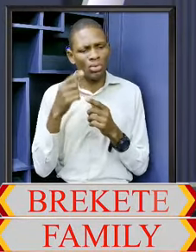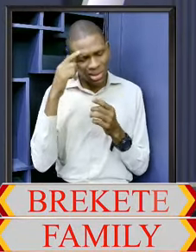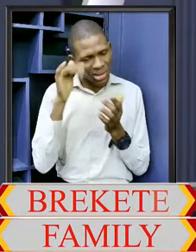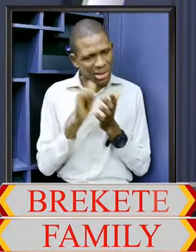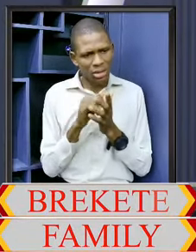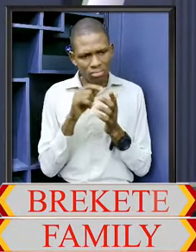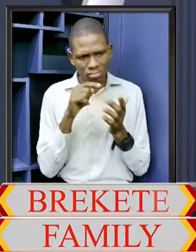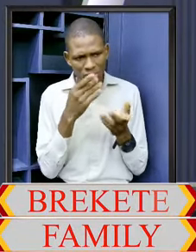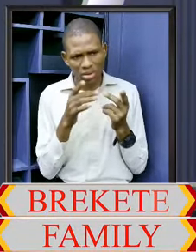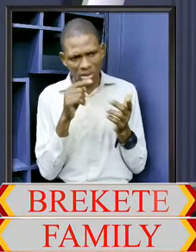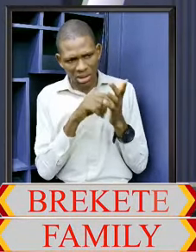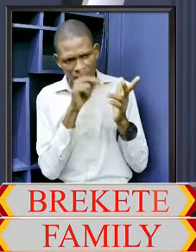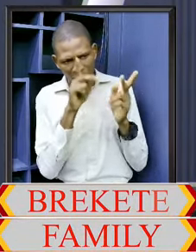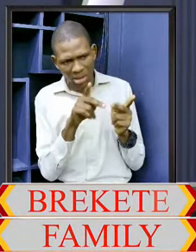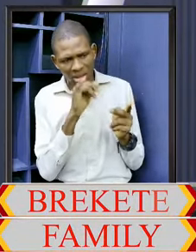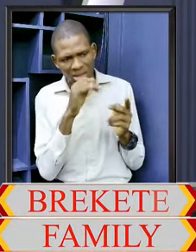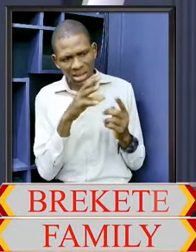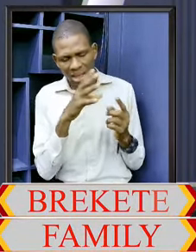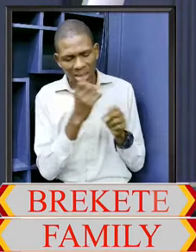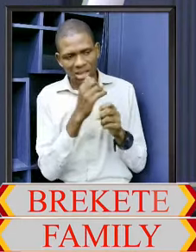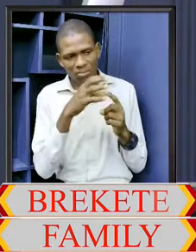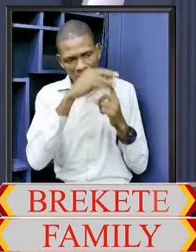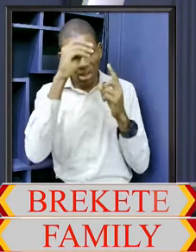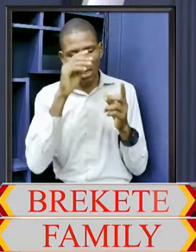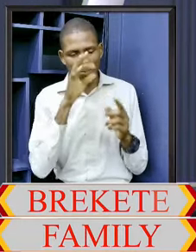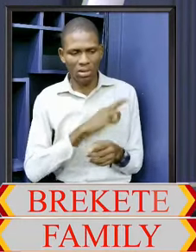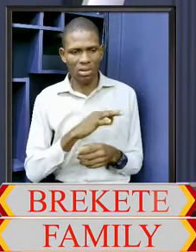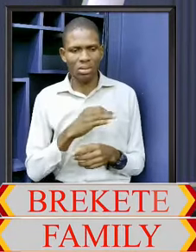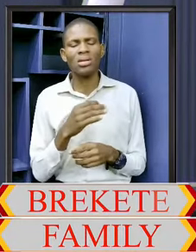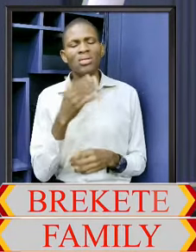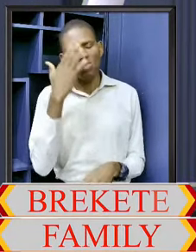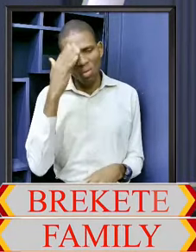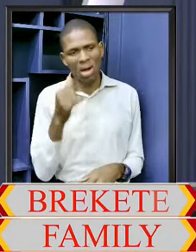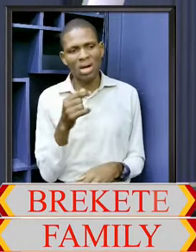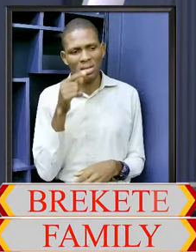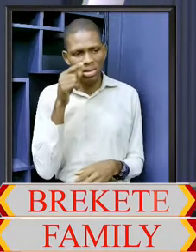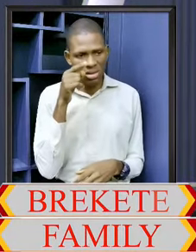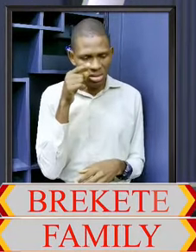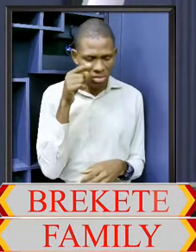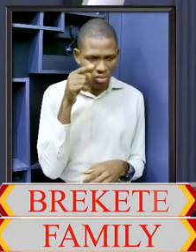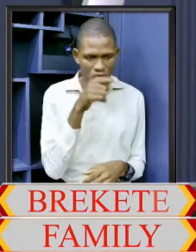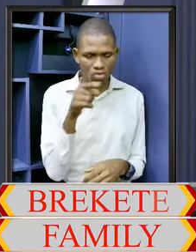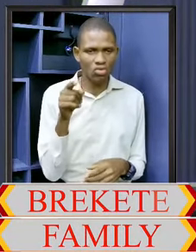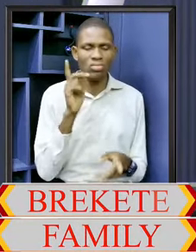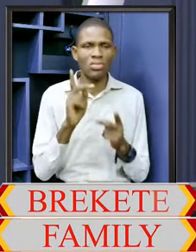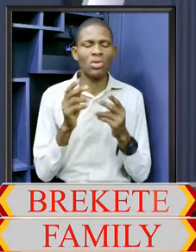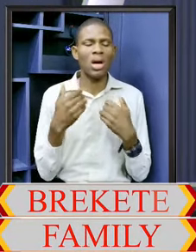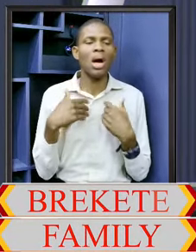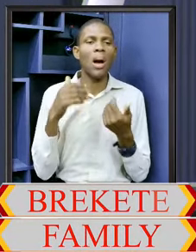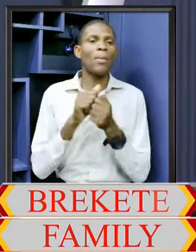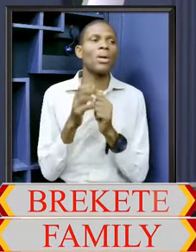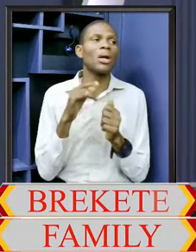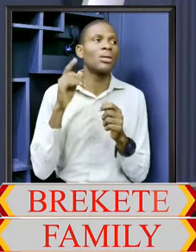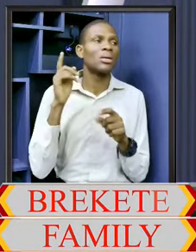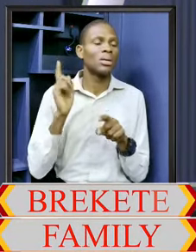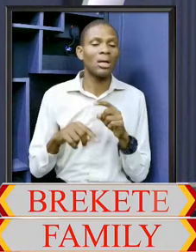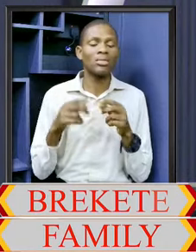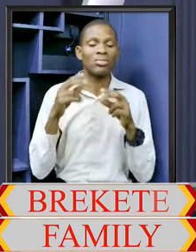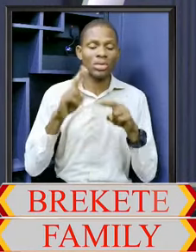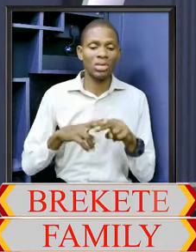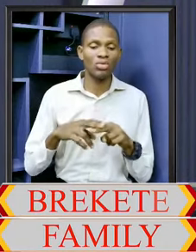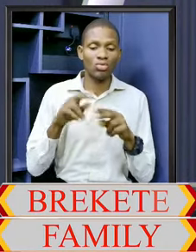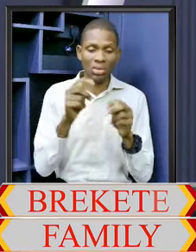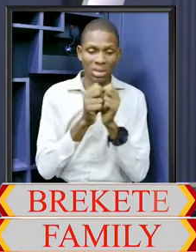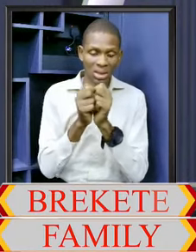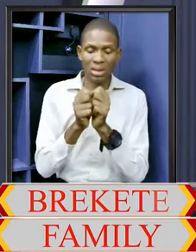benefit day. Because if benefit no day, why he be say, ona go get problem, ona no go agree, sit down for round